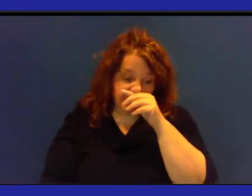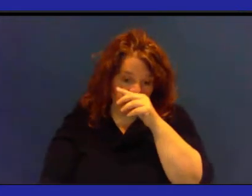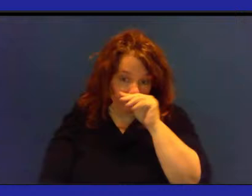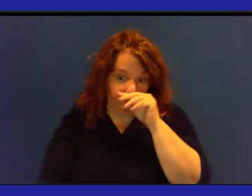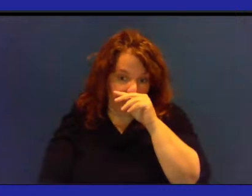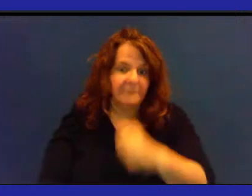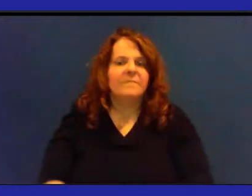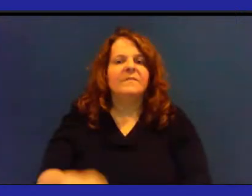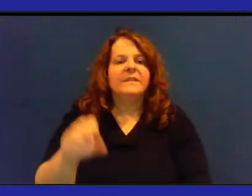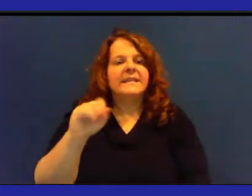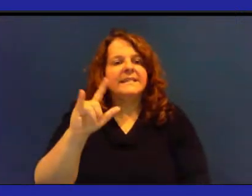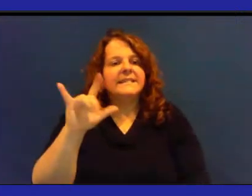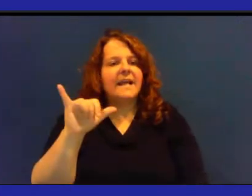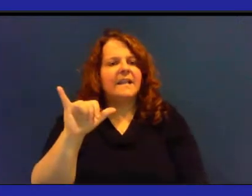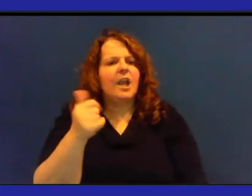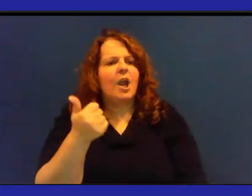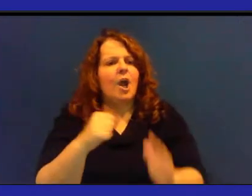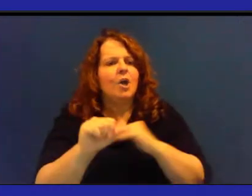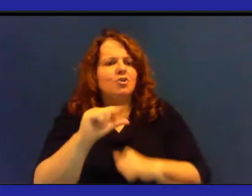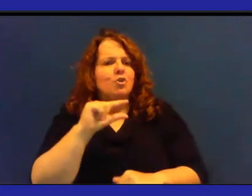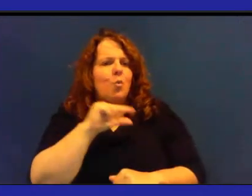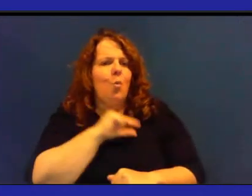On the quality of care metric,